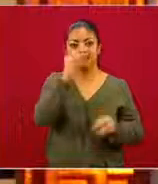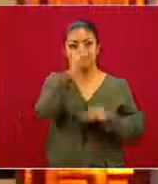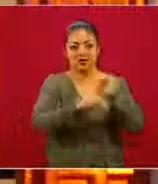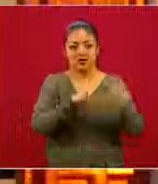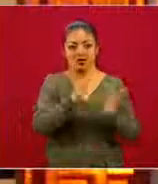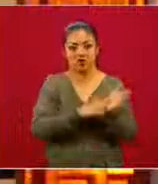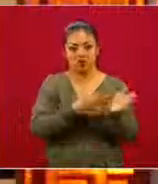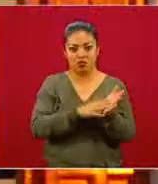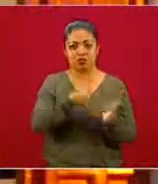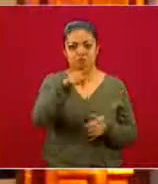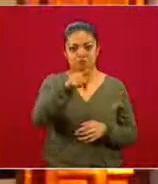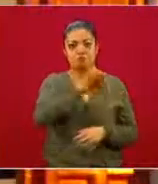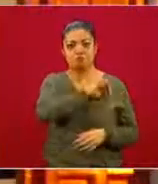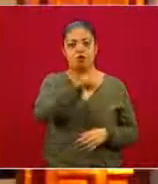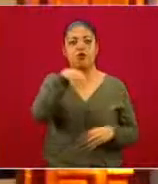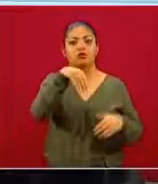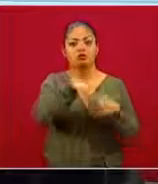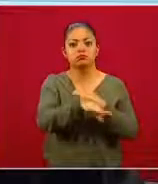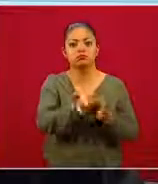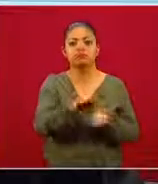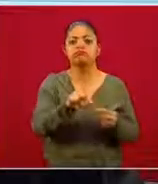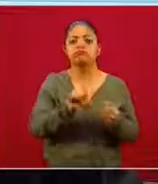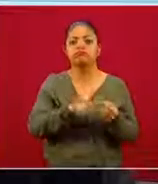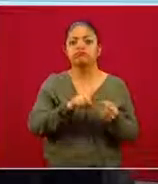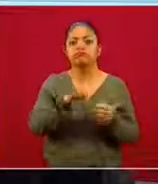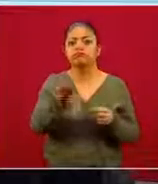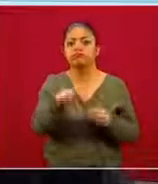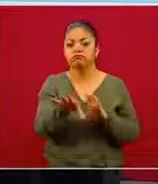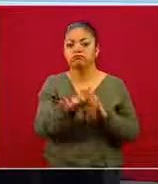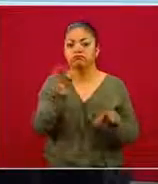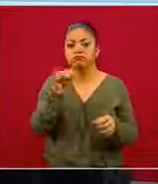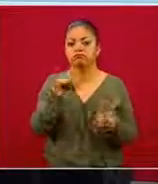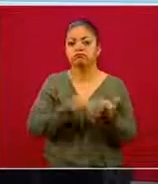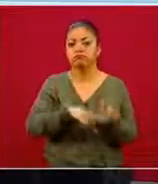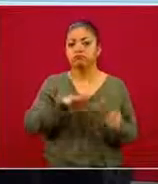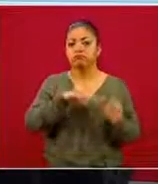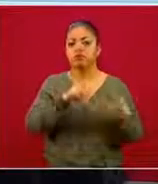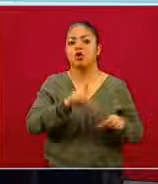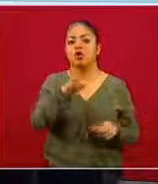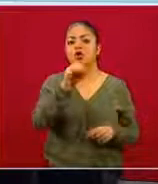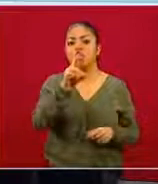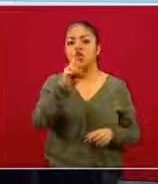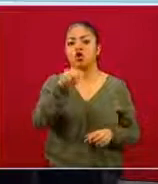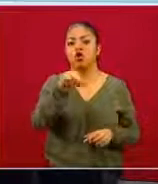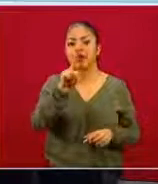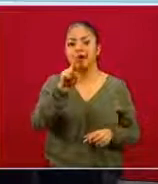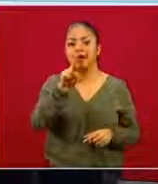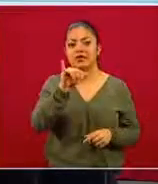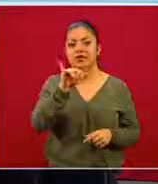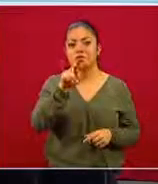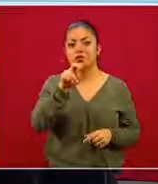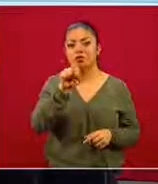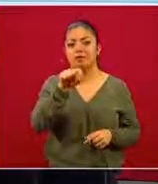have joined us and who collaborated on this document. You can consult this on